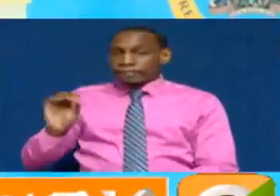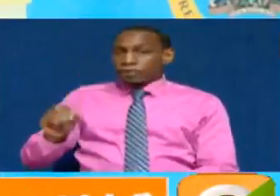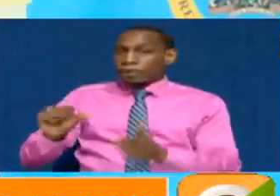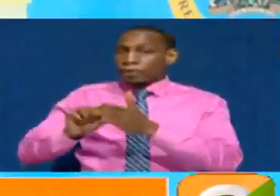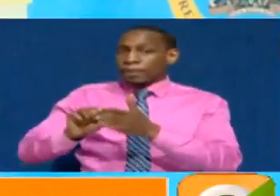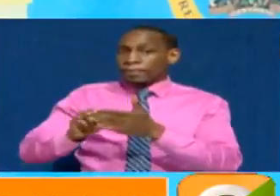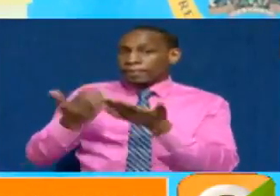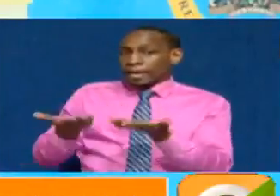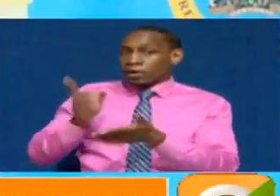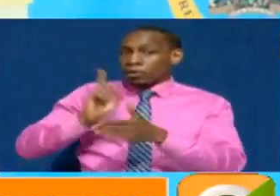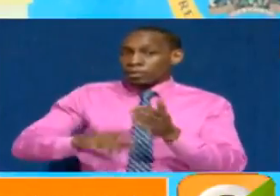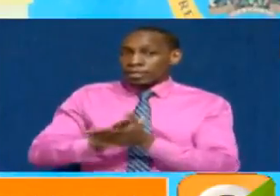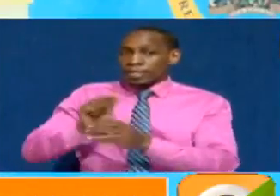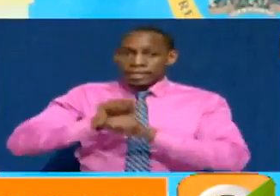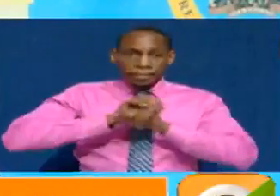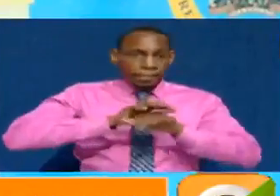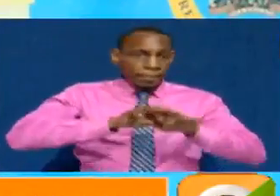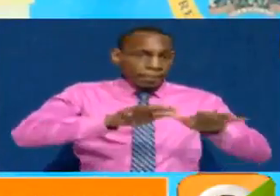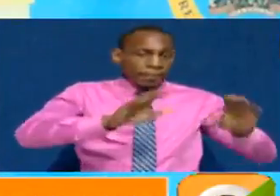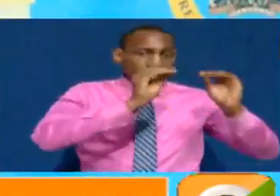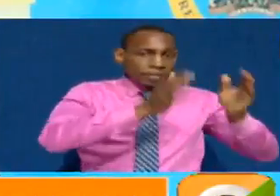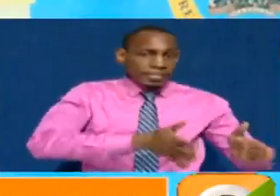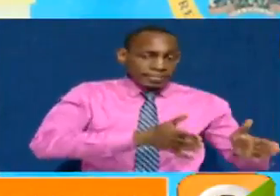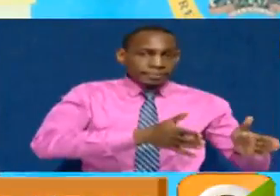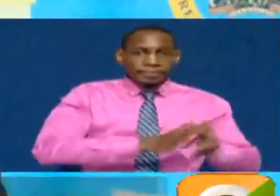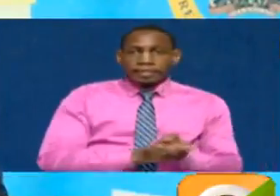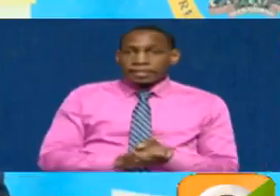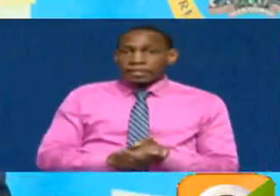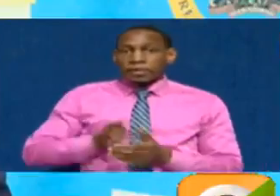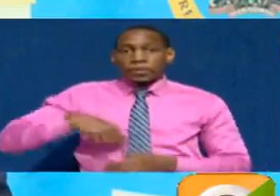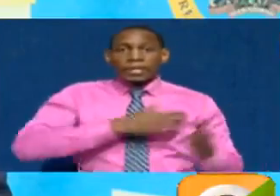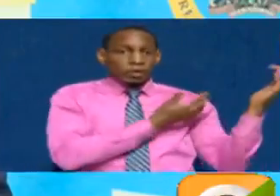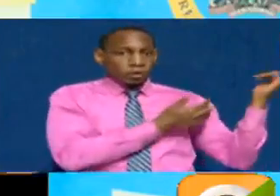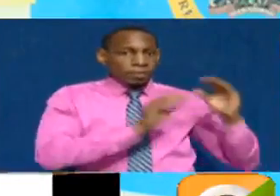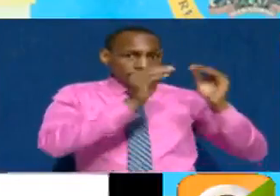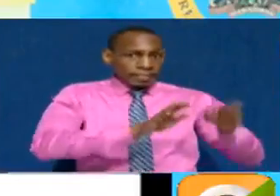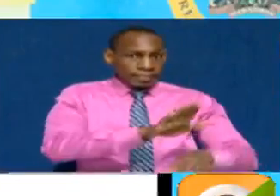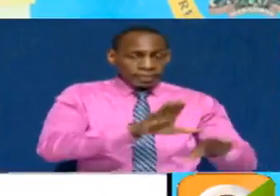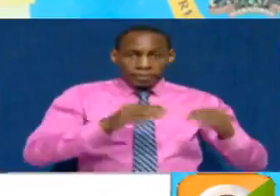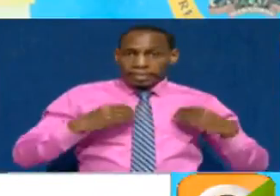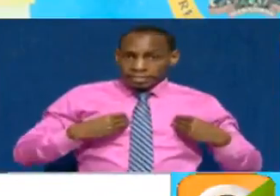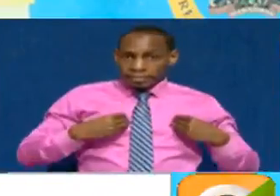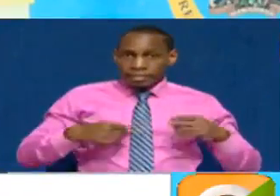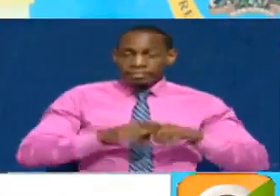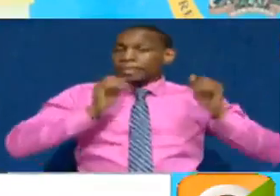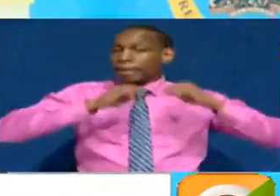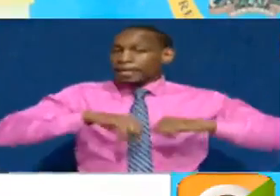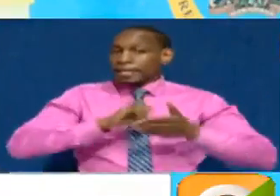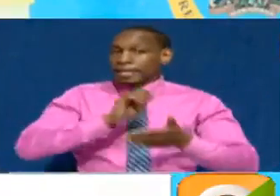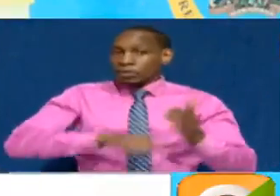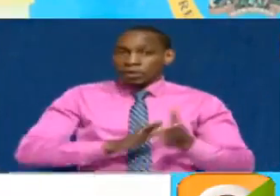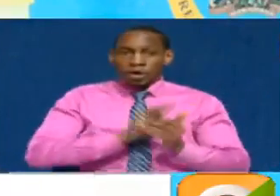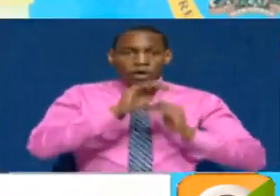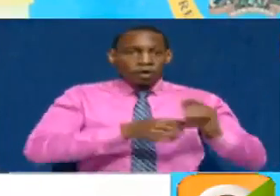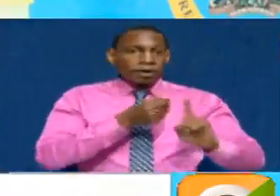the problem becomes when they pass it on to the teachers. So hopefully the teachers will accept and agree that they